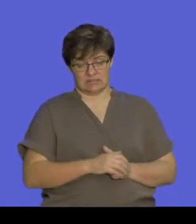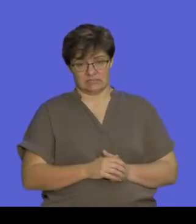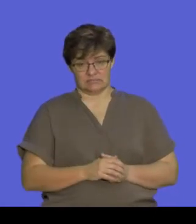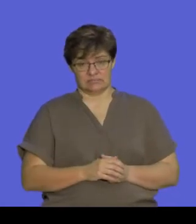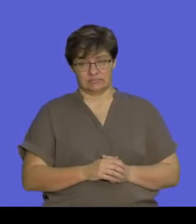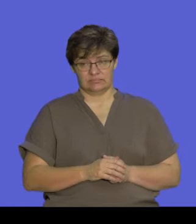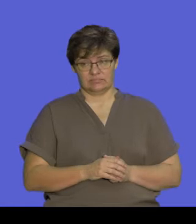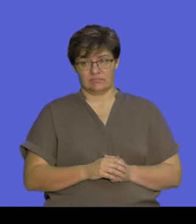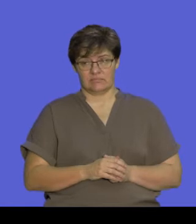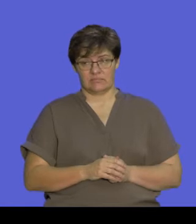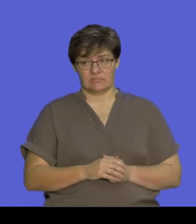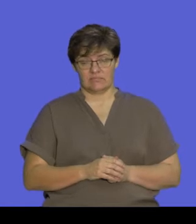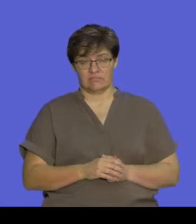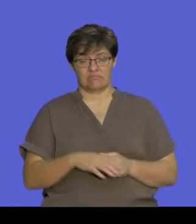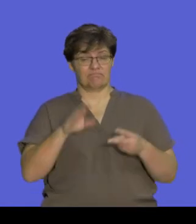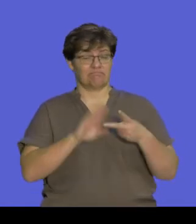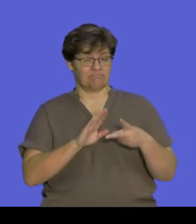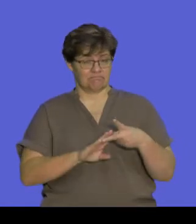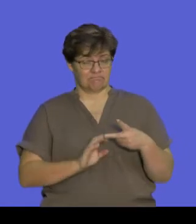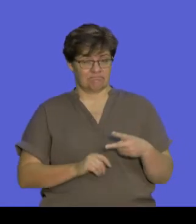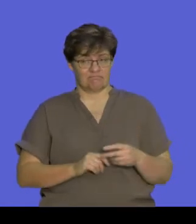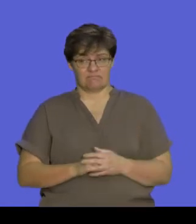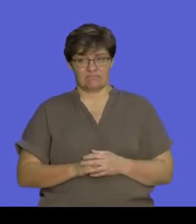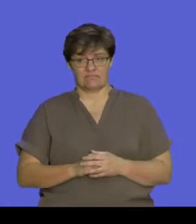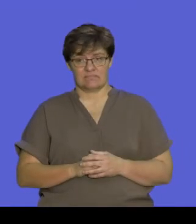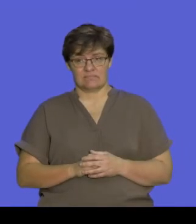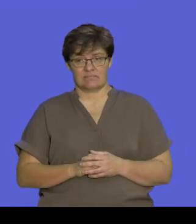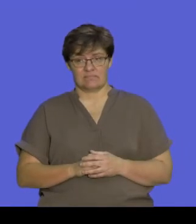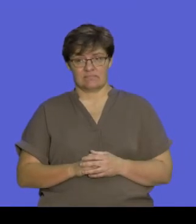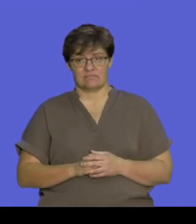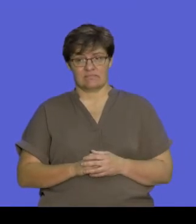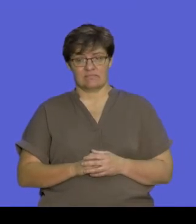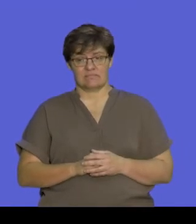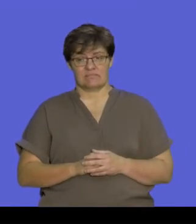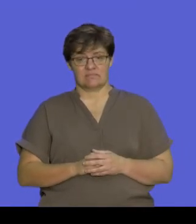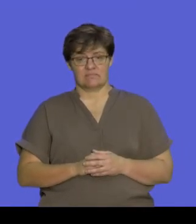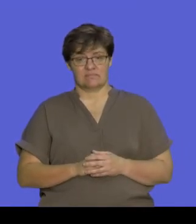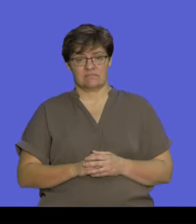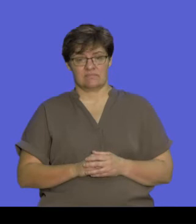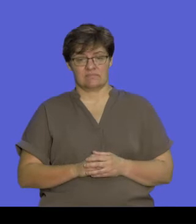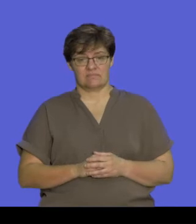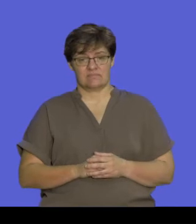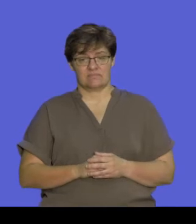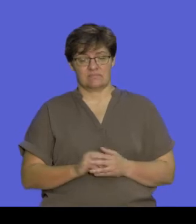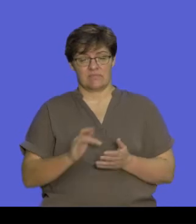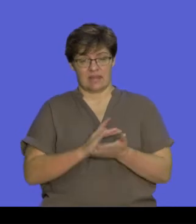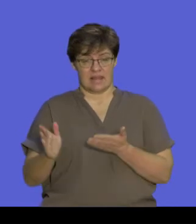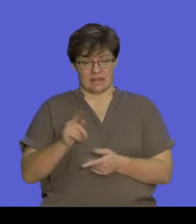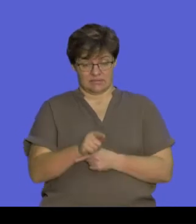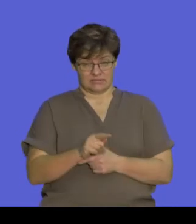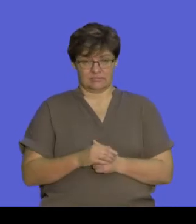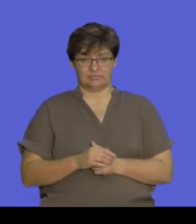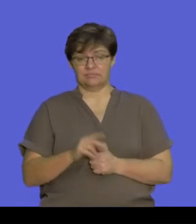let's do the other one, pick up the calculator again and clear that. We're going to